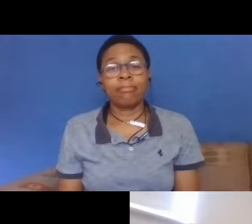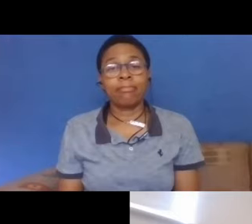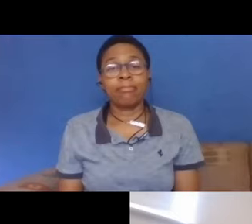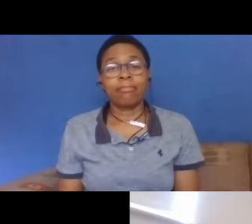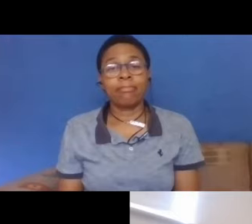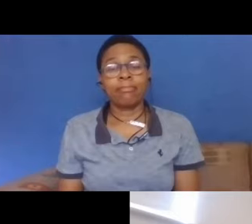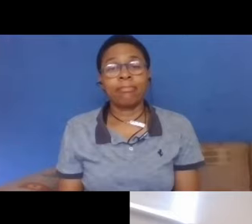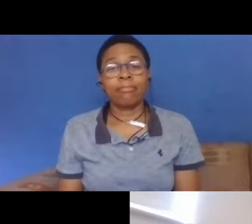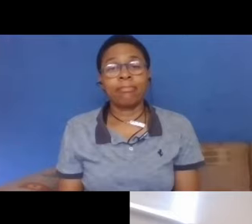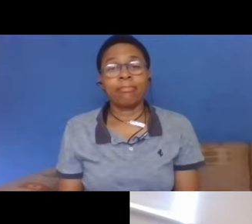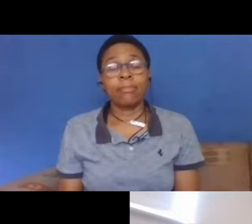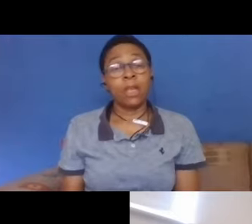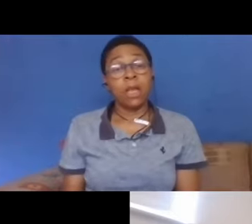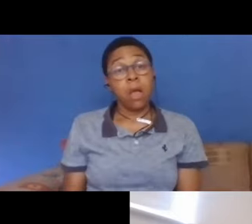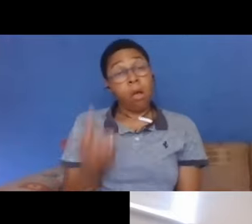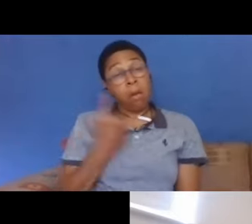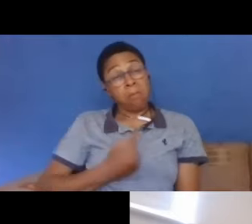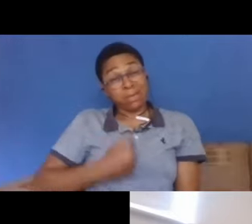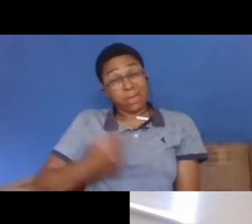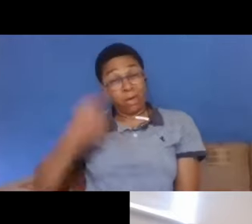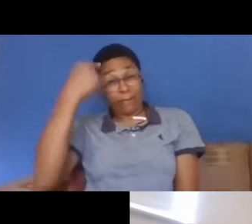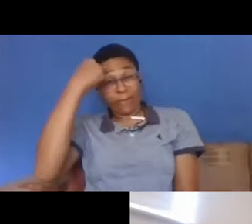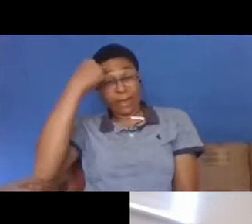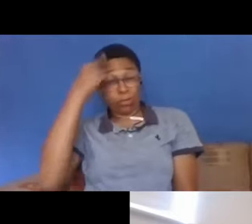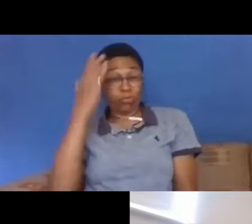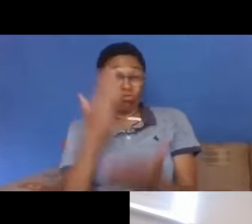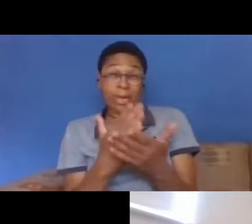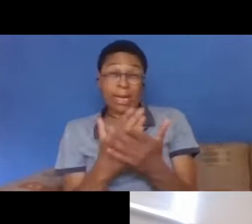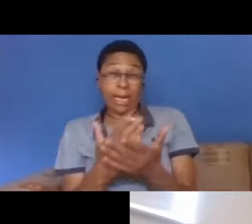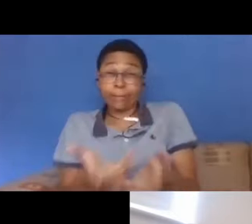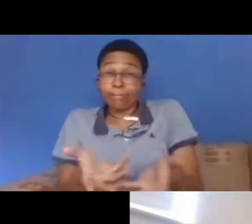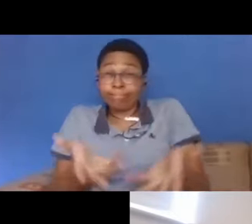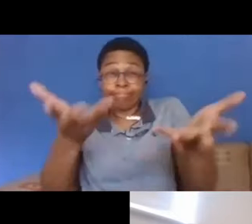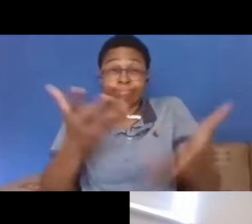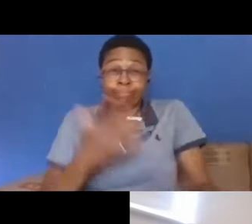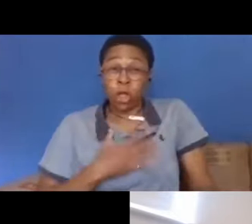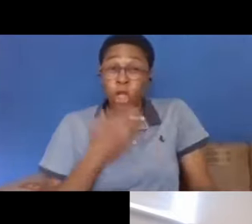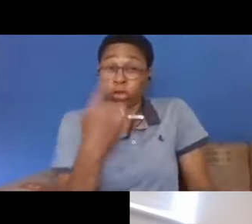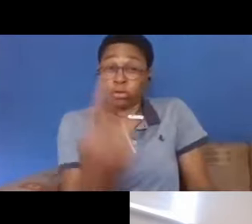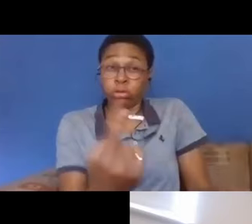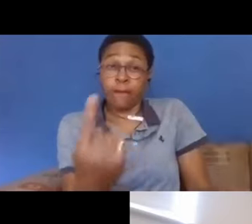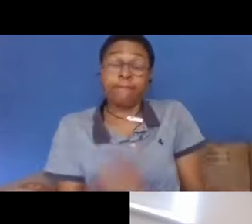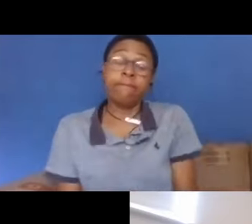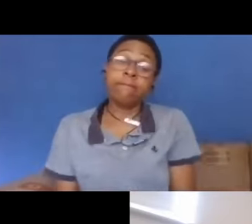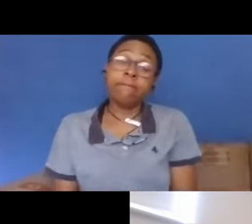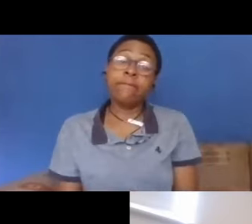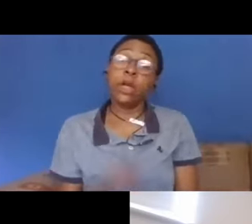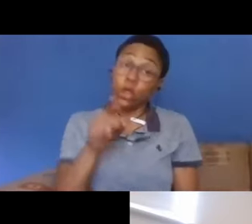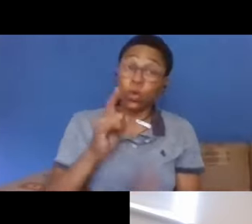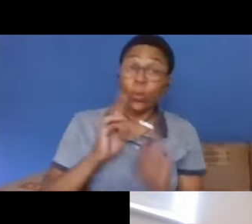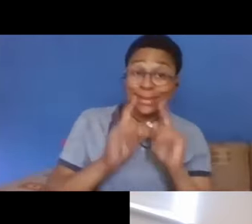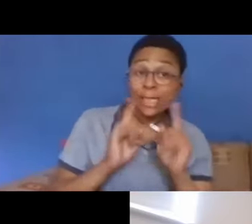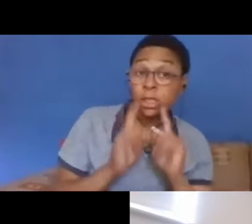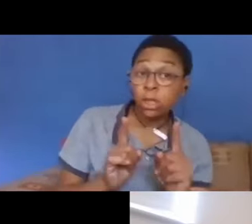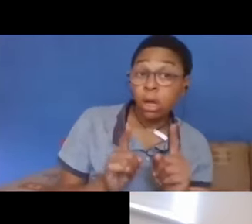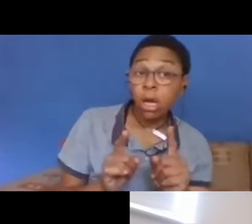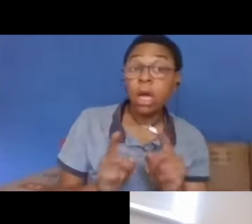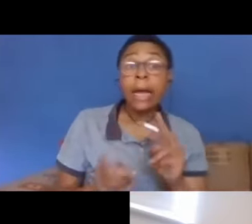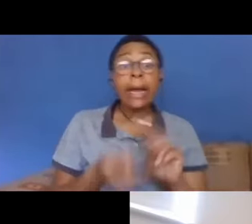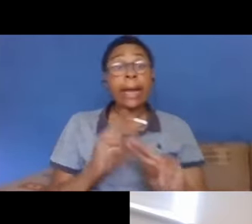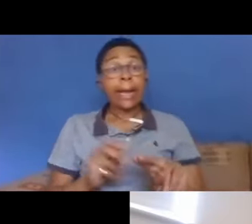I think it's up to the creativity of the dance teacher. If you can make a dance